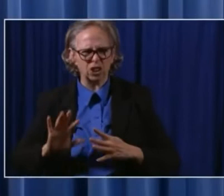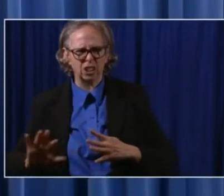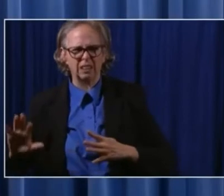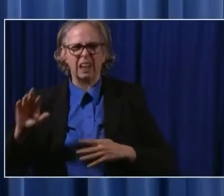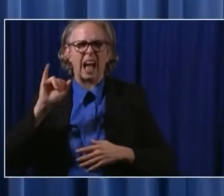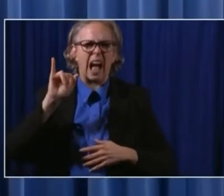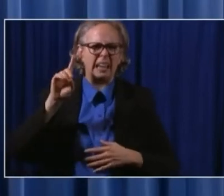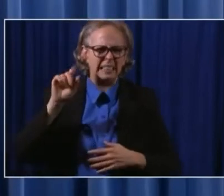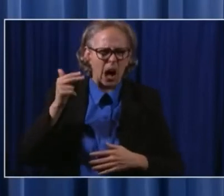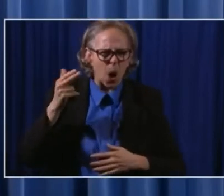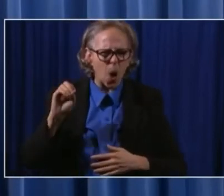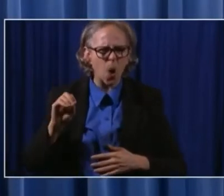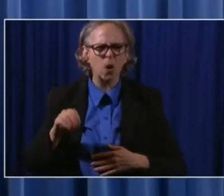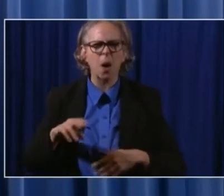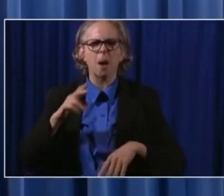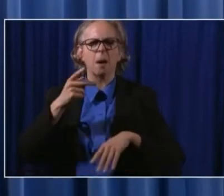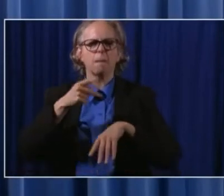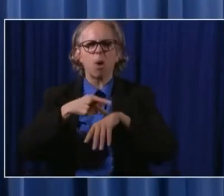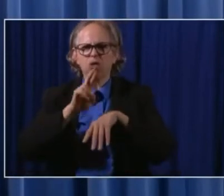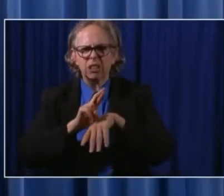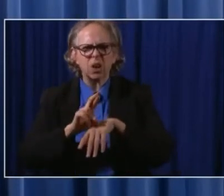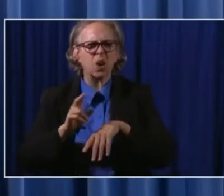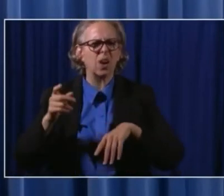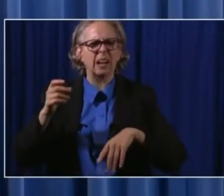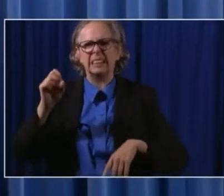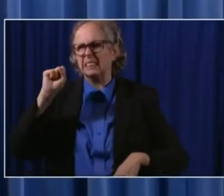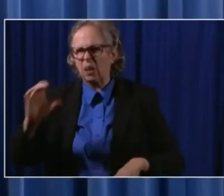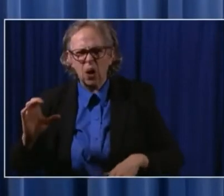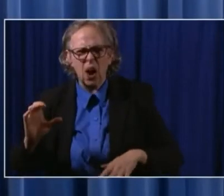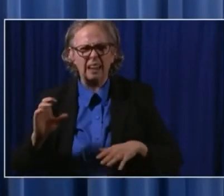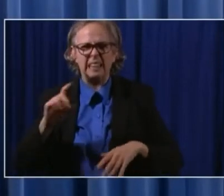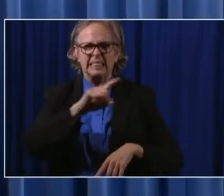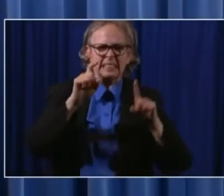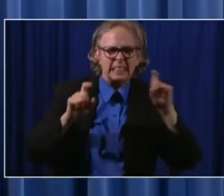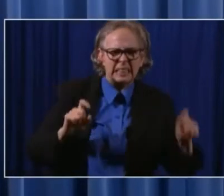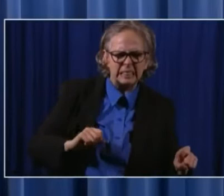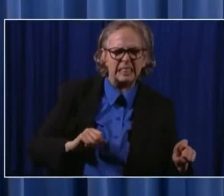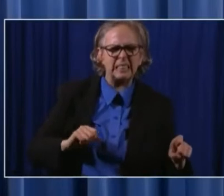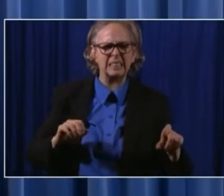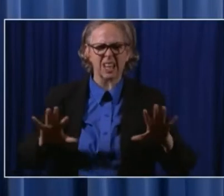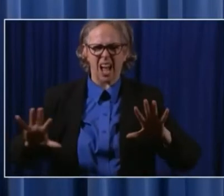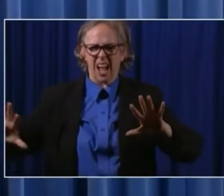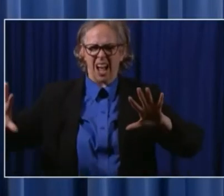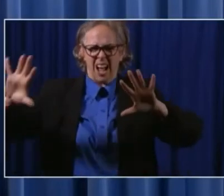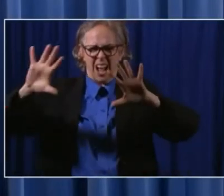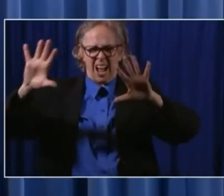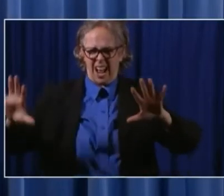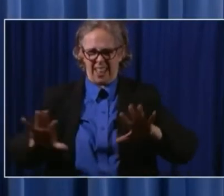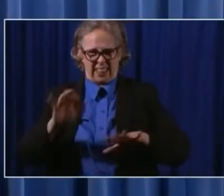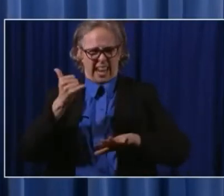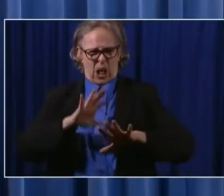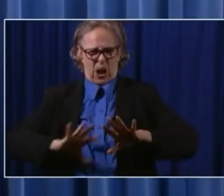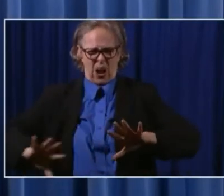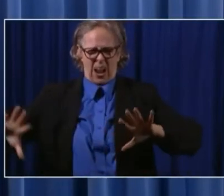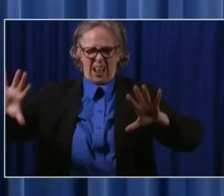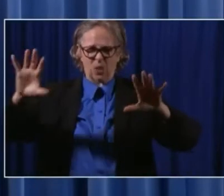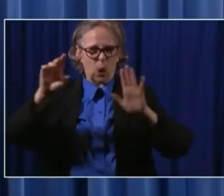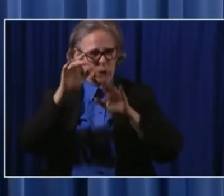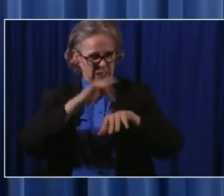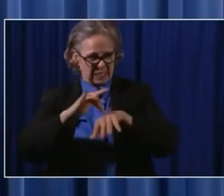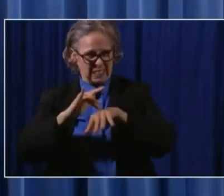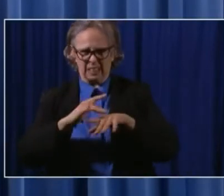and Texas. So Puerto Rico is on there as well. If you're traveling from one of those states with a high positivity rate, you should self-quarantine at